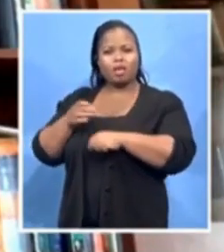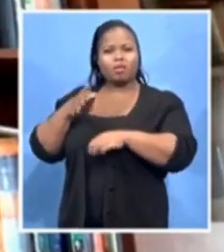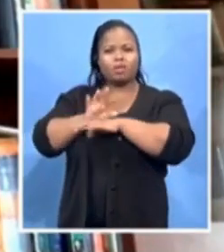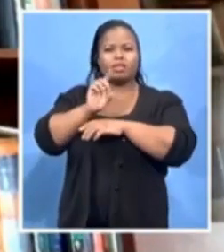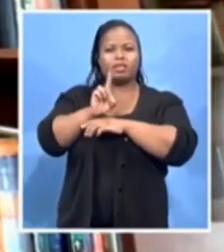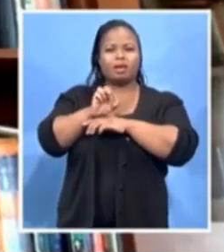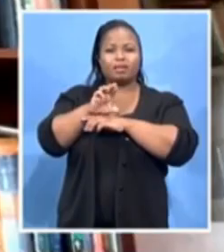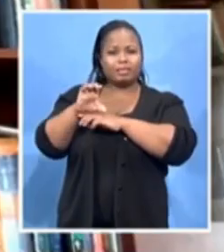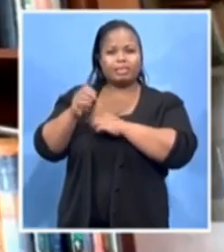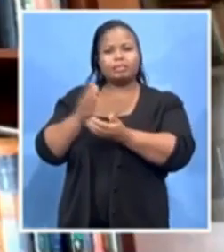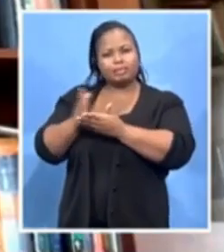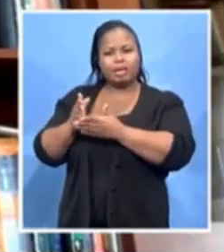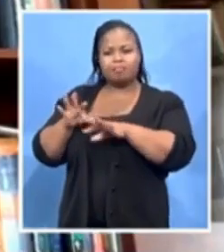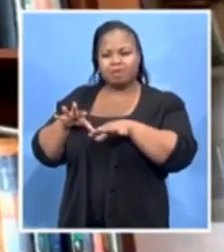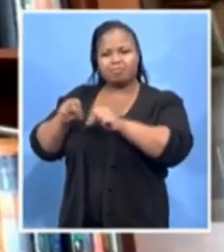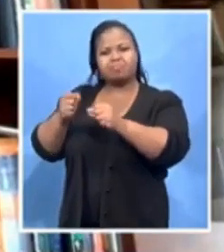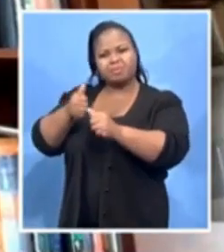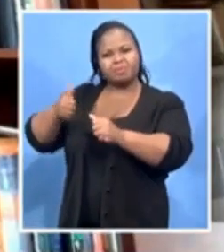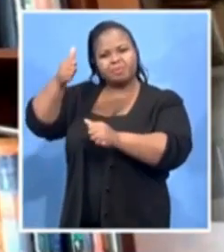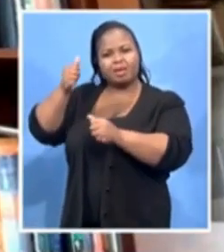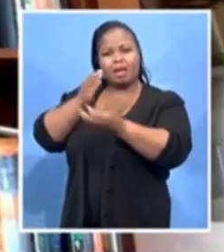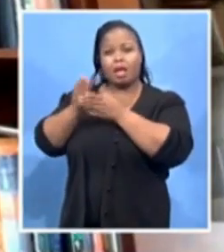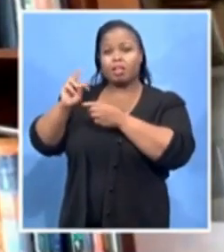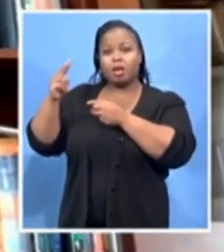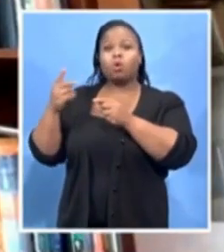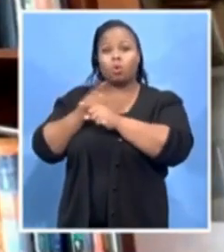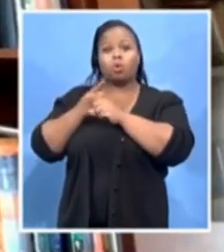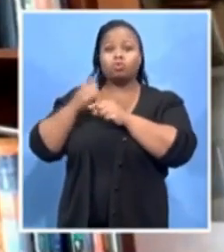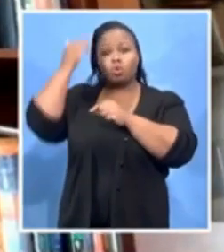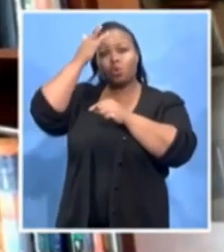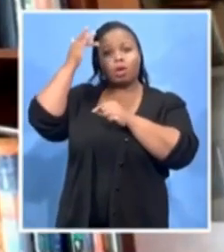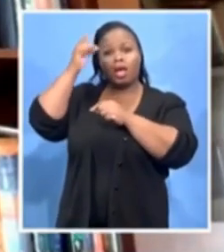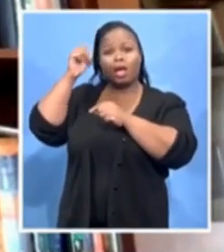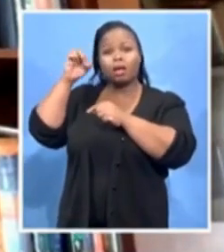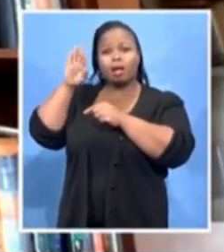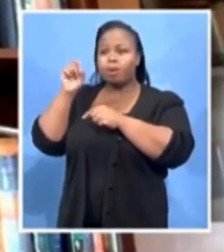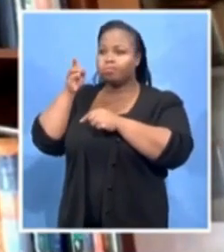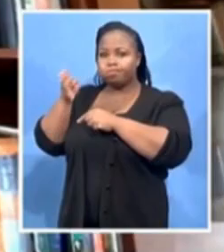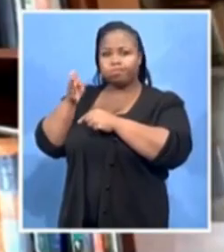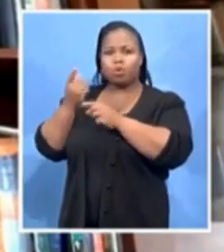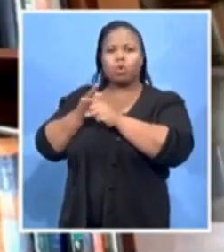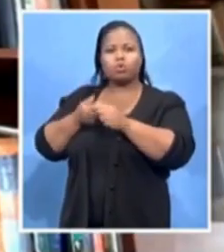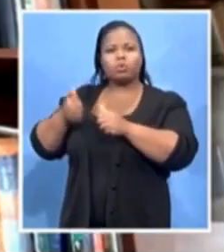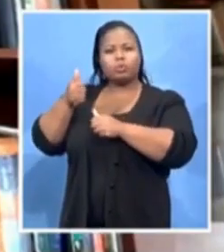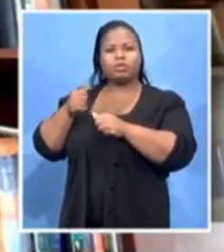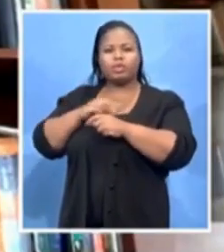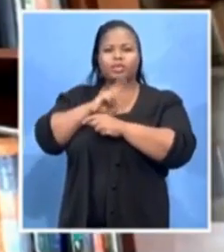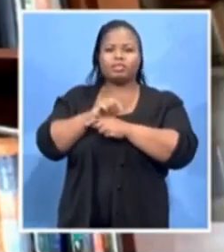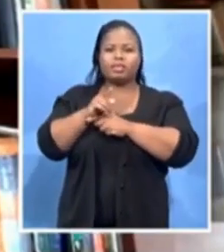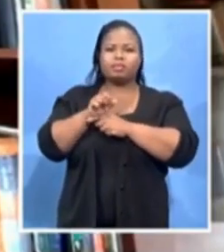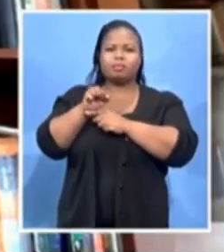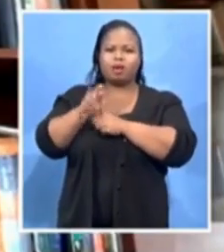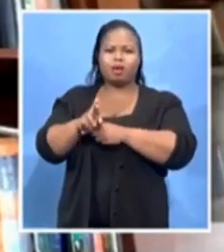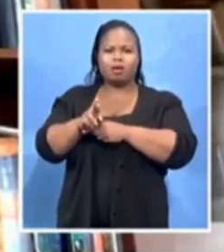other areas. The Arabs were present as colonizers in Zanzibar, the Omani Arabs. And we know that